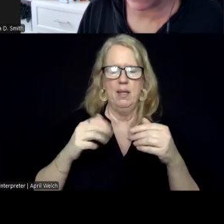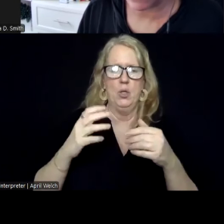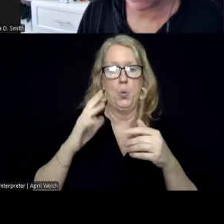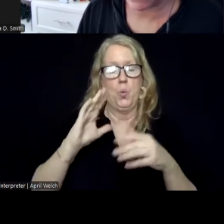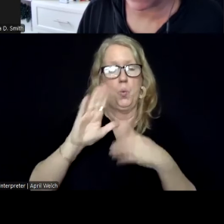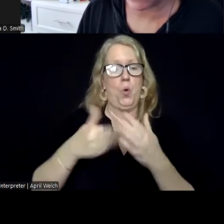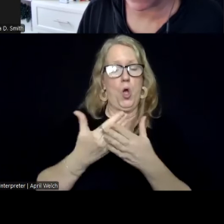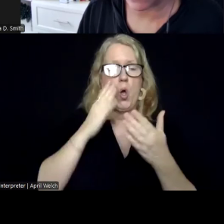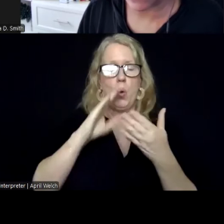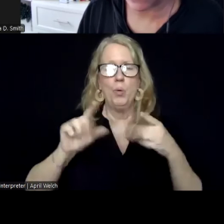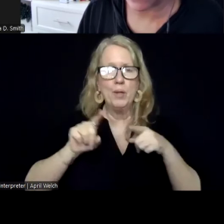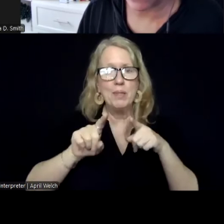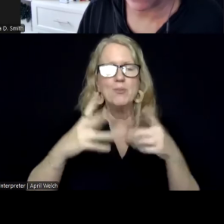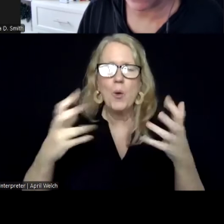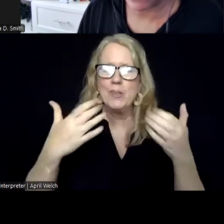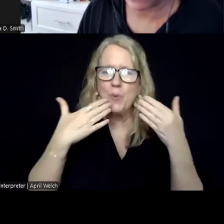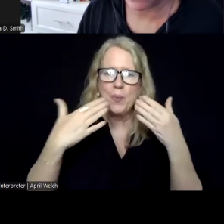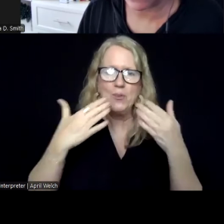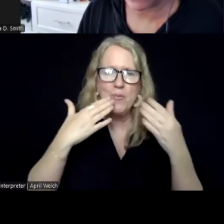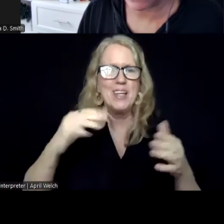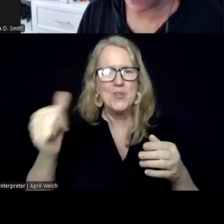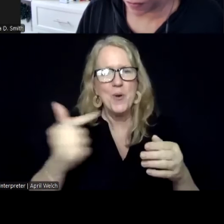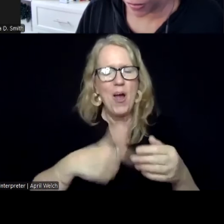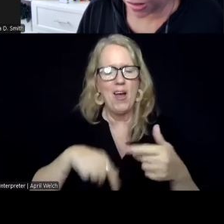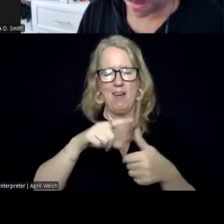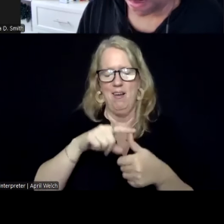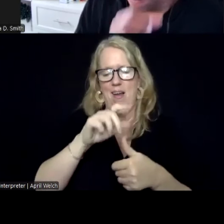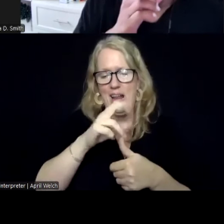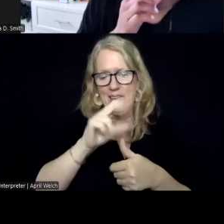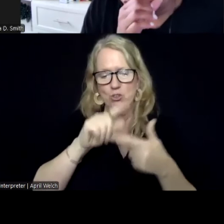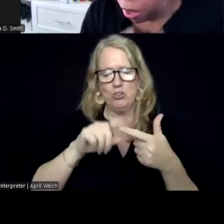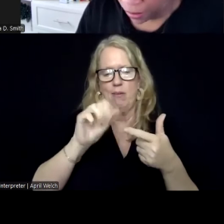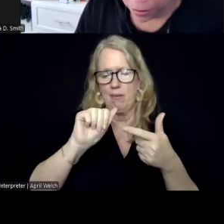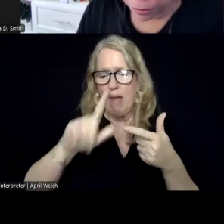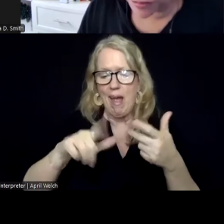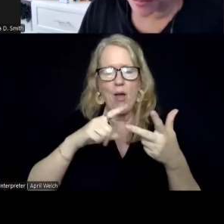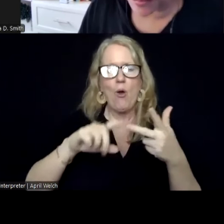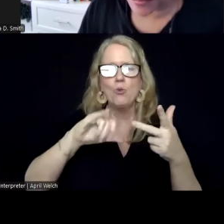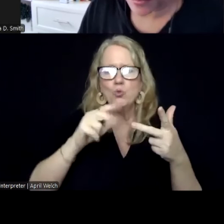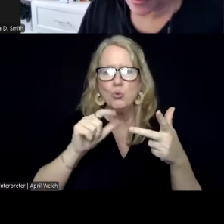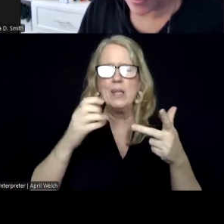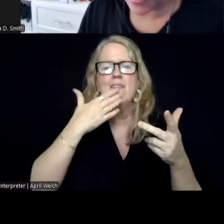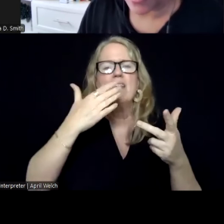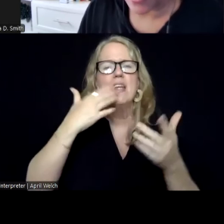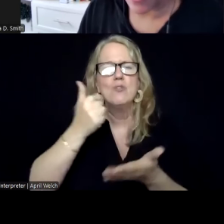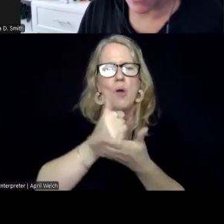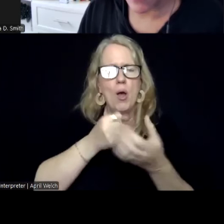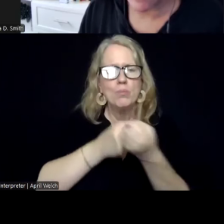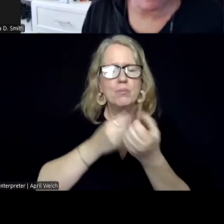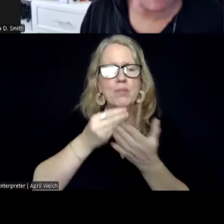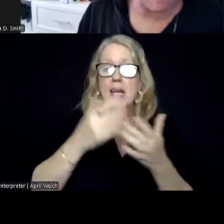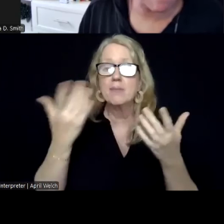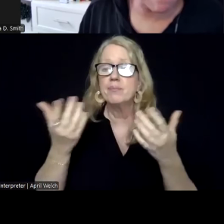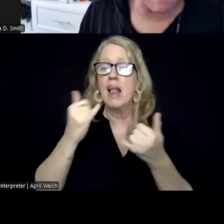to be aligned to. So I just want to thank you all for that work, Alicia, Cal, Julie, for helping to fund that. Any final thoughts